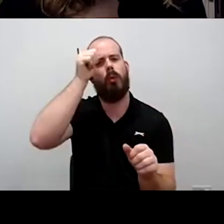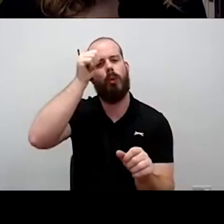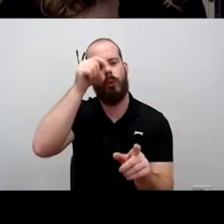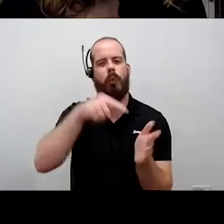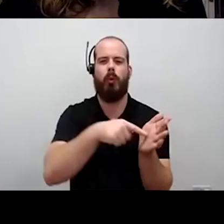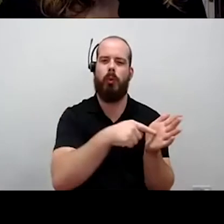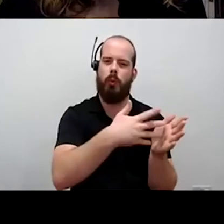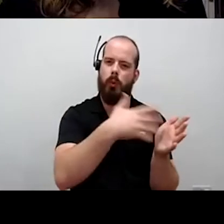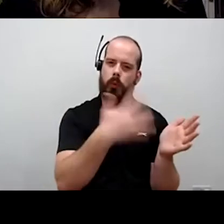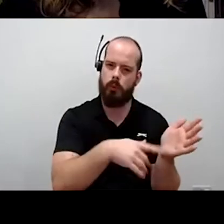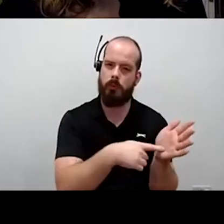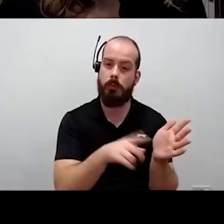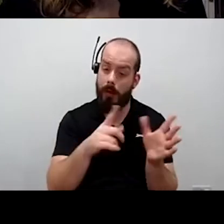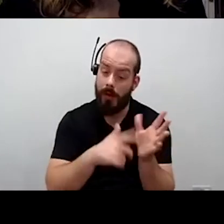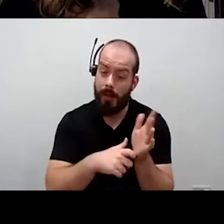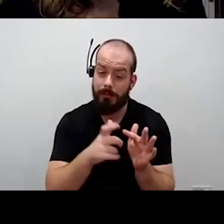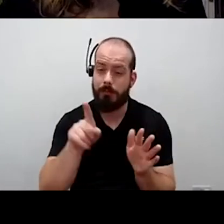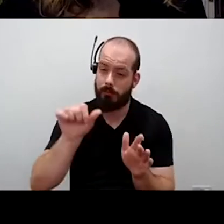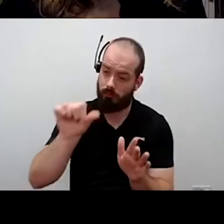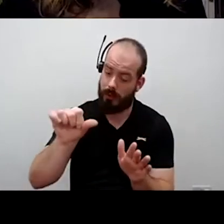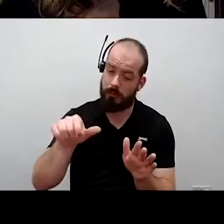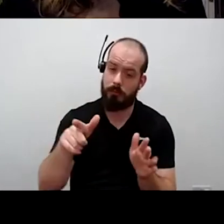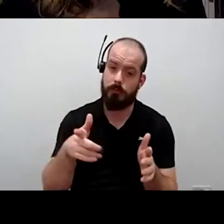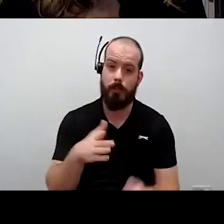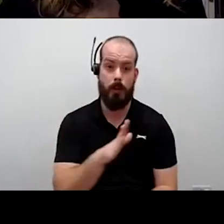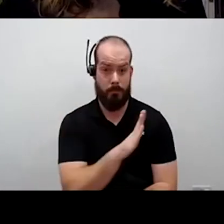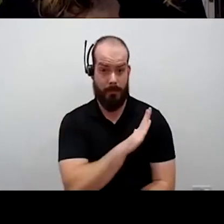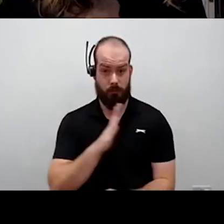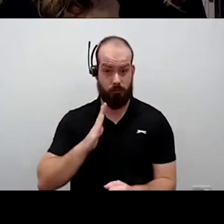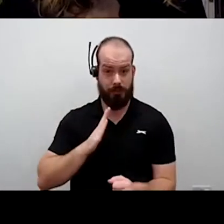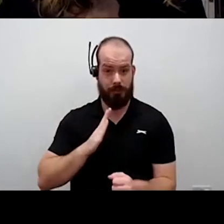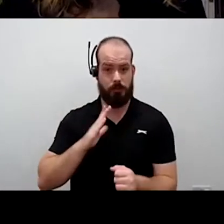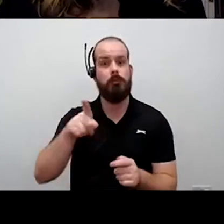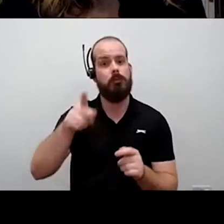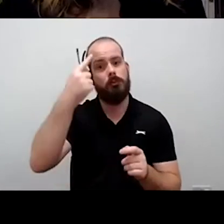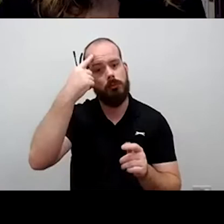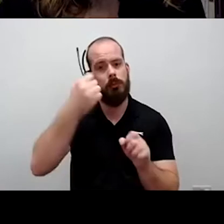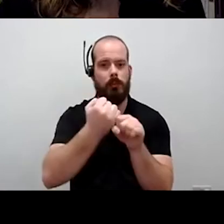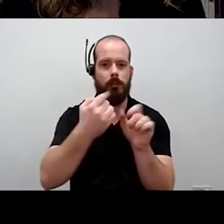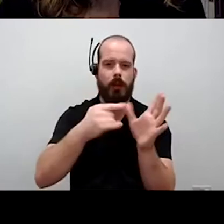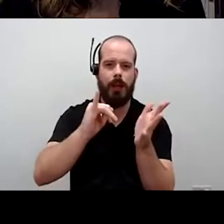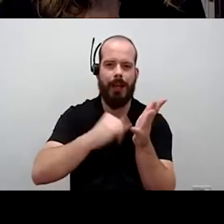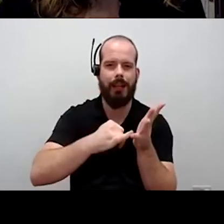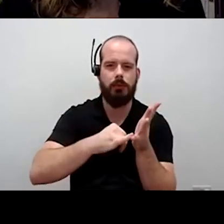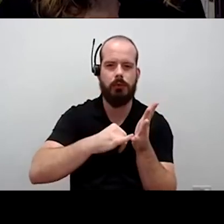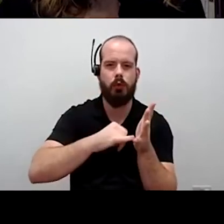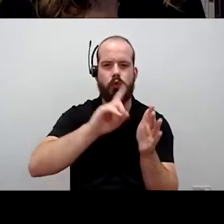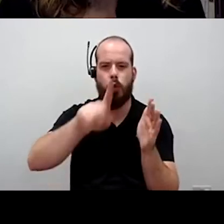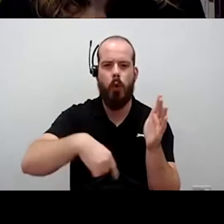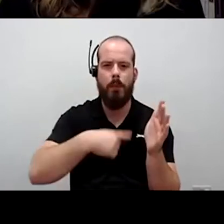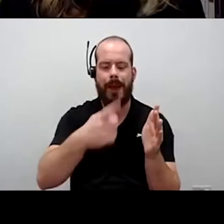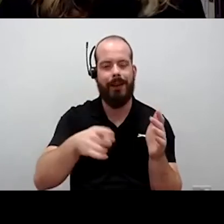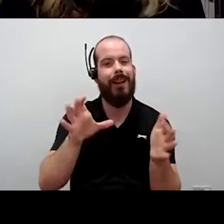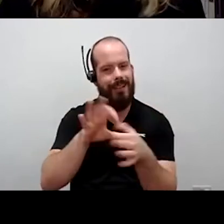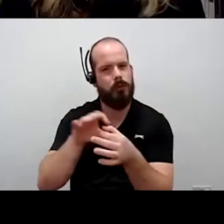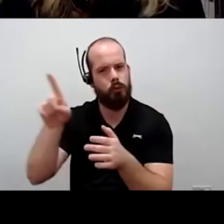example gave, Alice, this is not a new issue. The military impact on, gas turbines, to pick another link of gas turbines came out of aerospace. It's